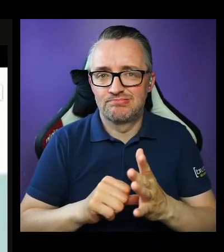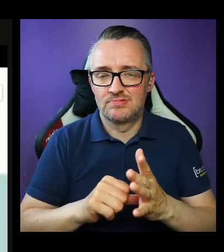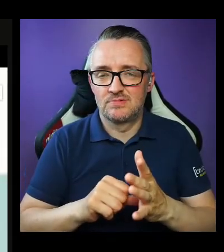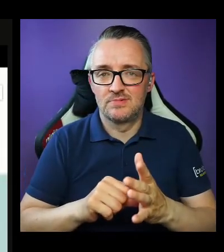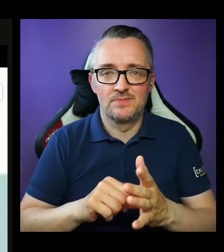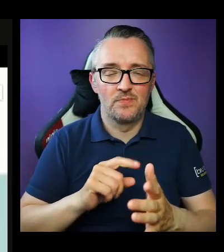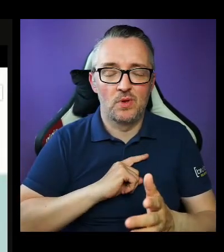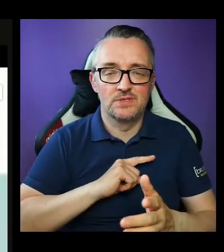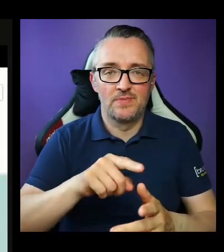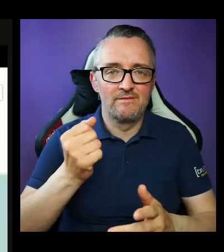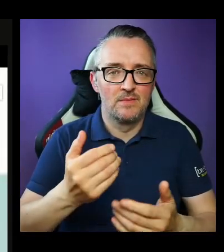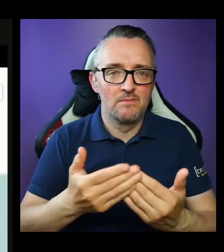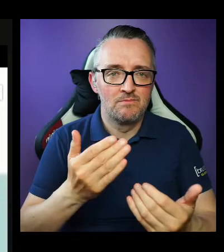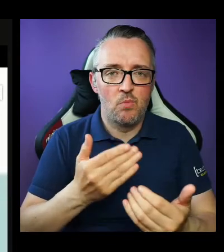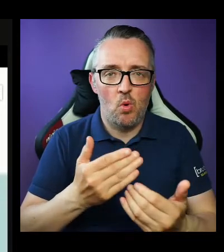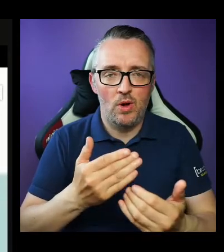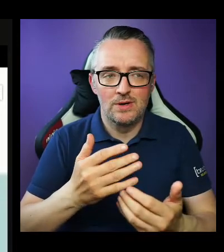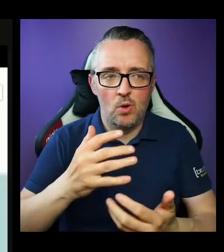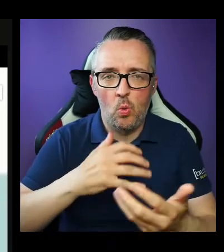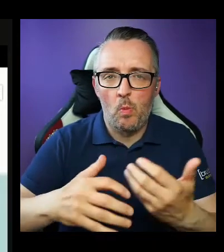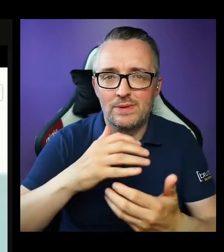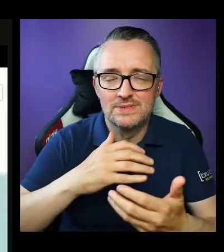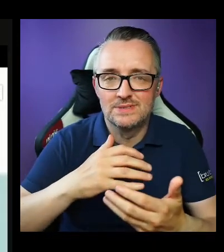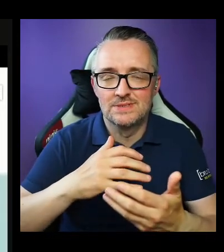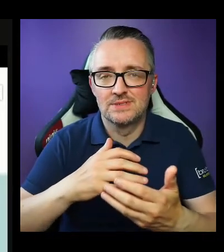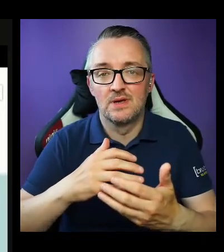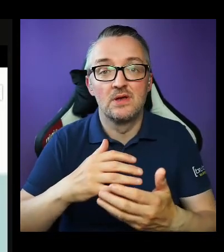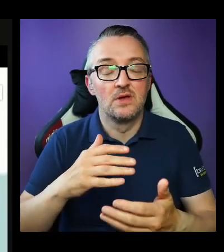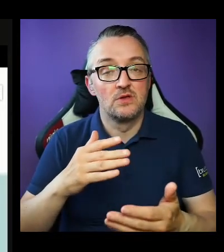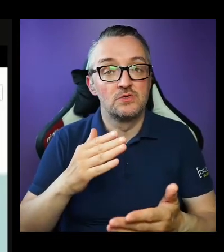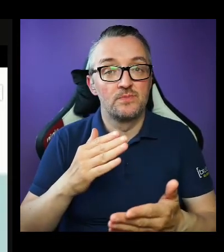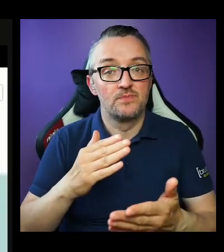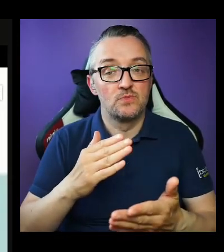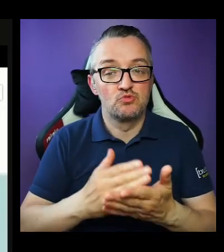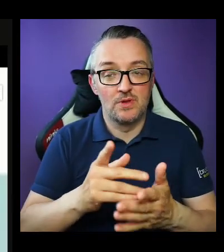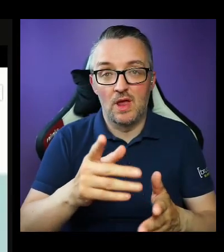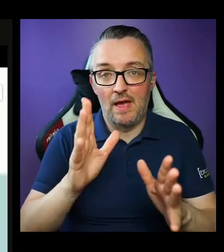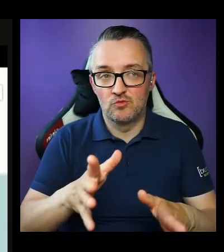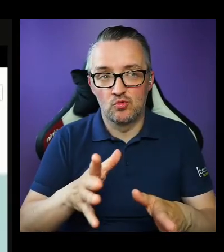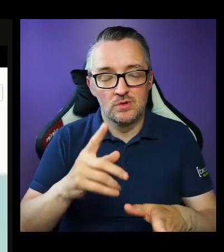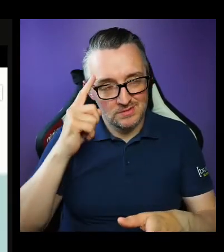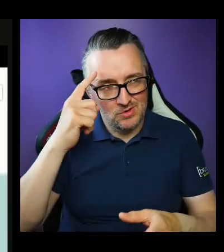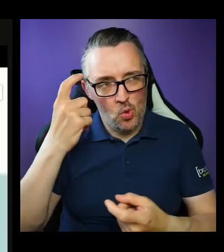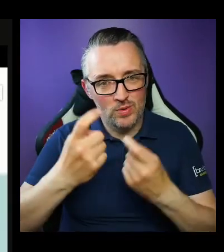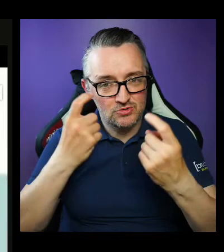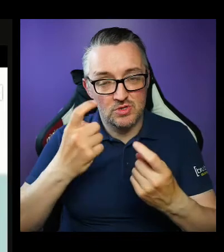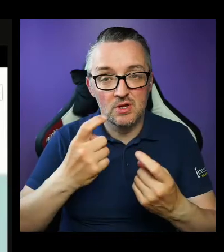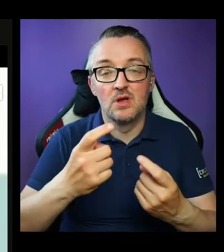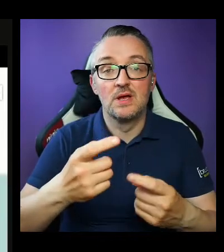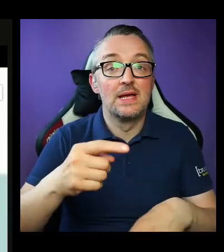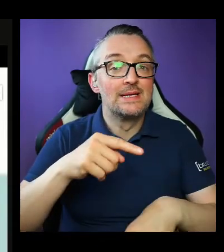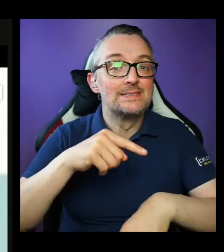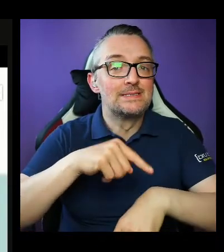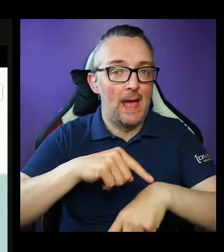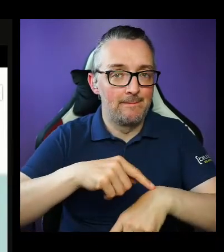more composite keys. So it's something to take into consideration, that it will take